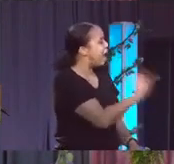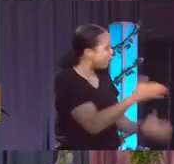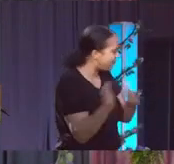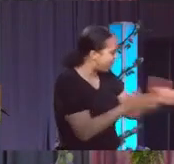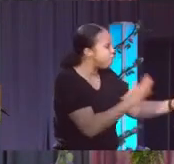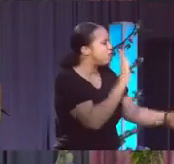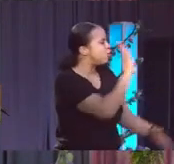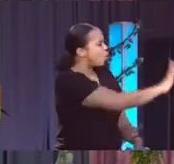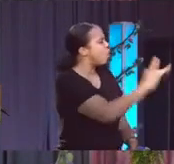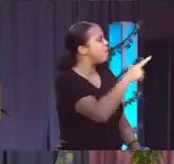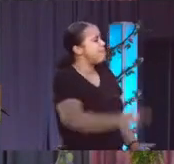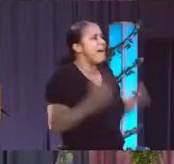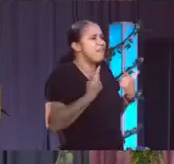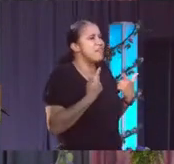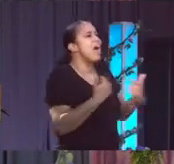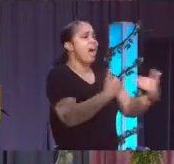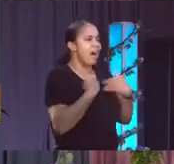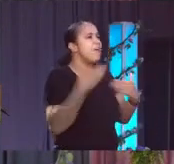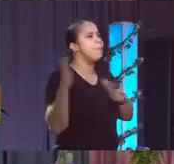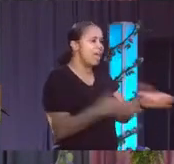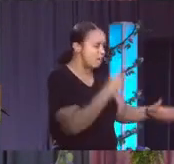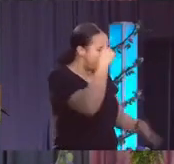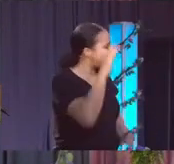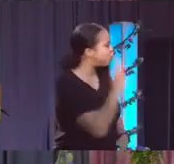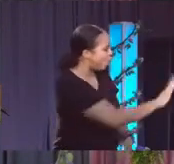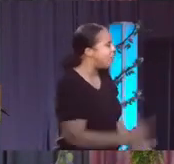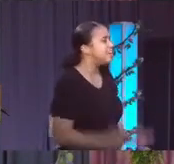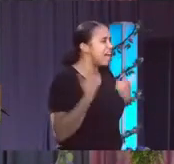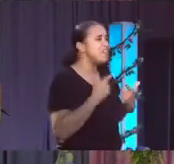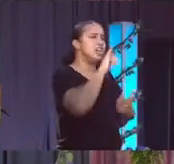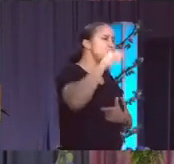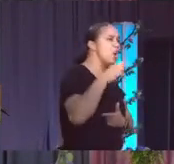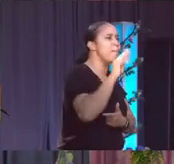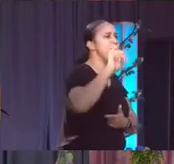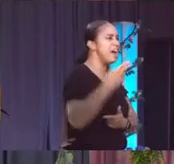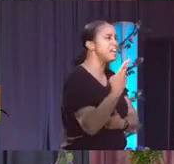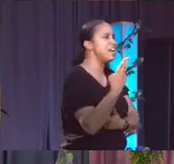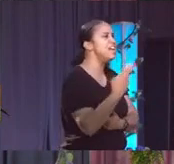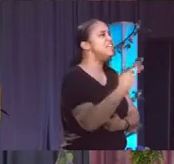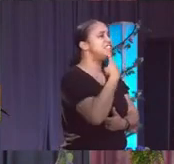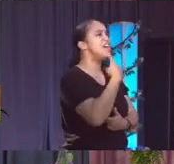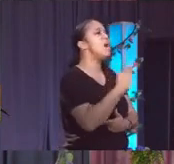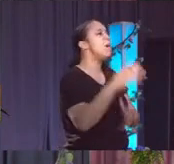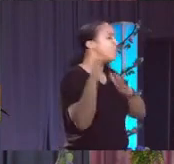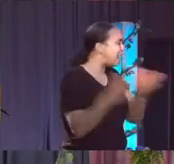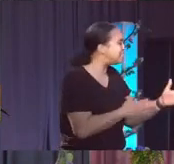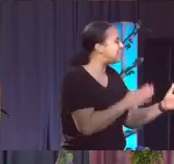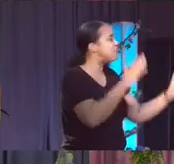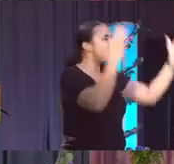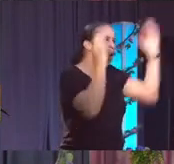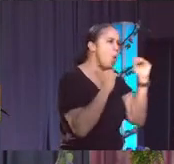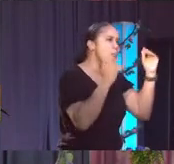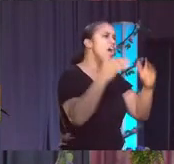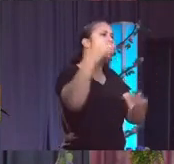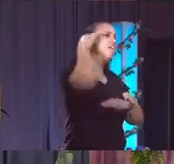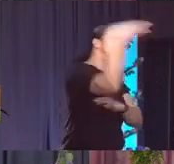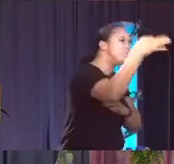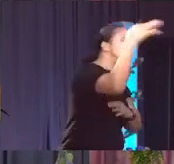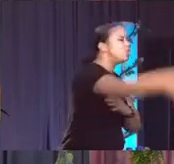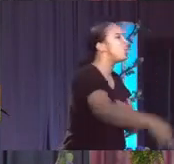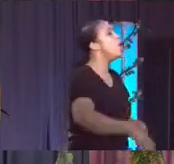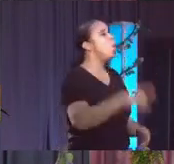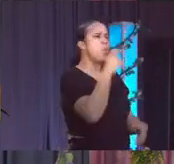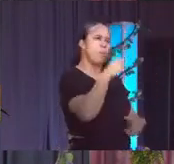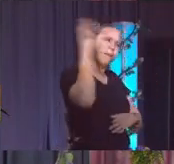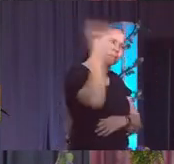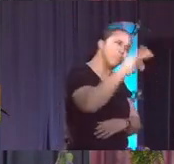life. I got a plan for your life, says Jeremiah. Plans to give you a hope and a future. I got plans. Who